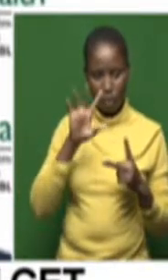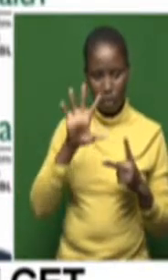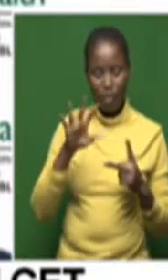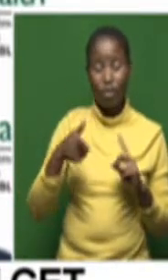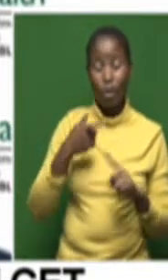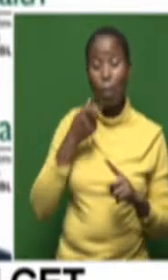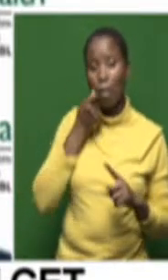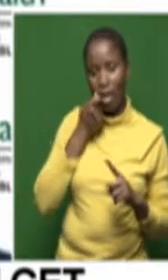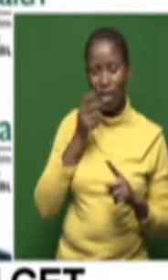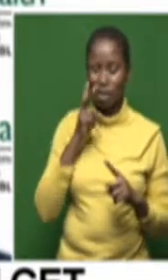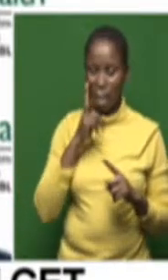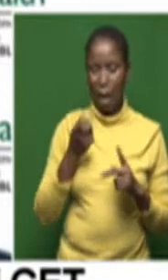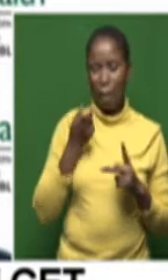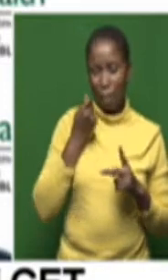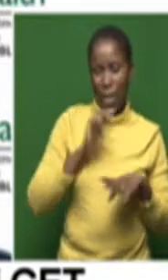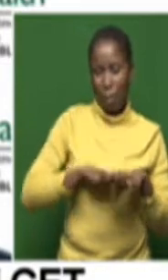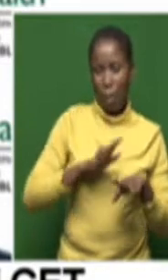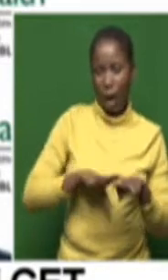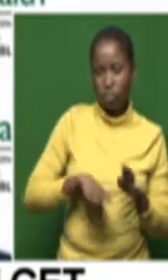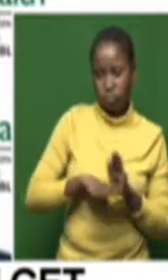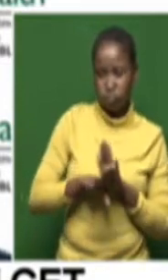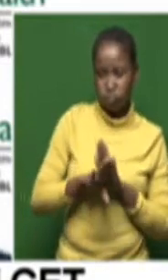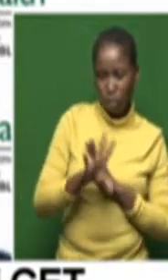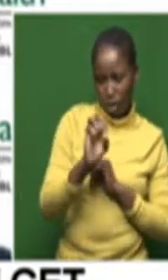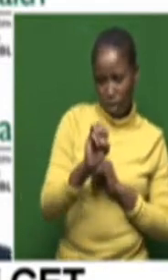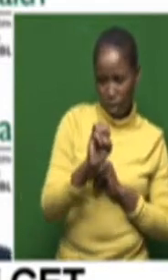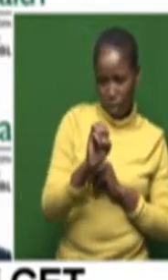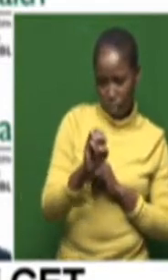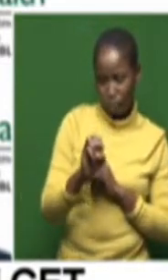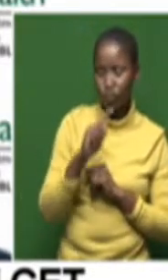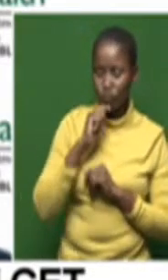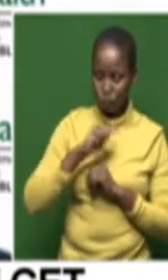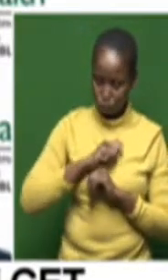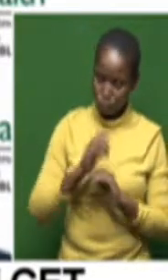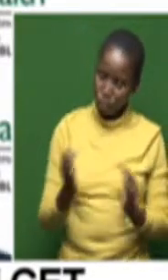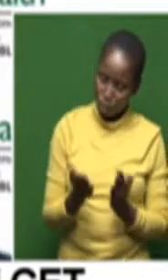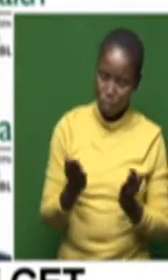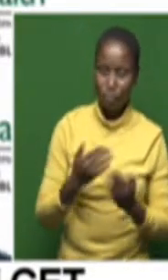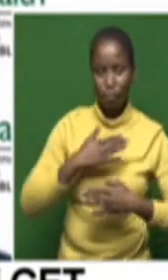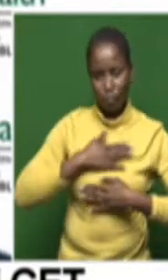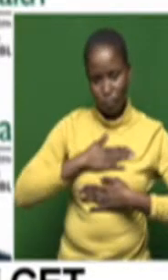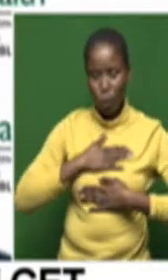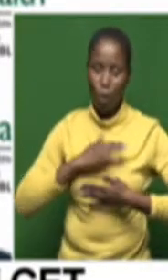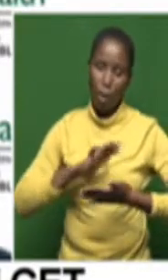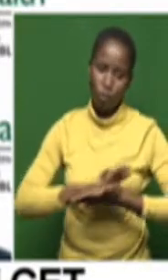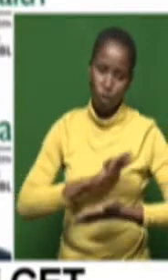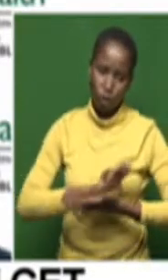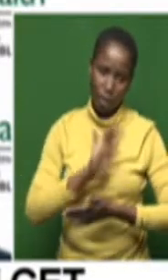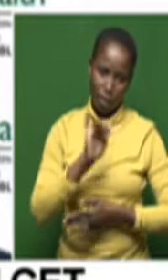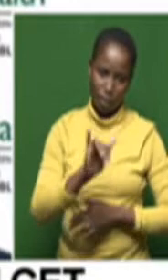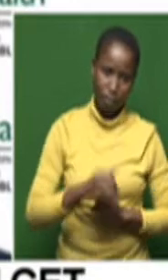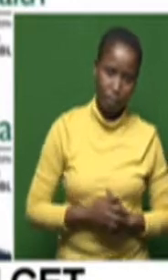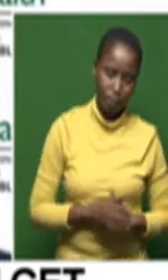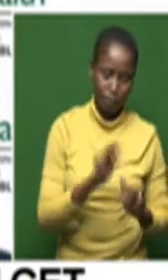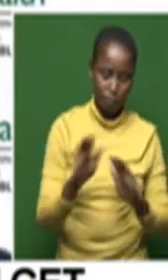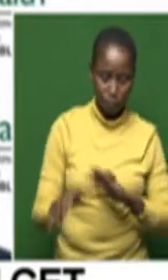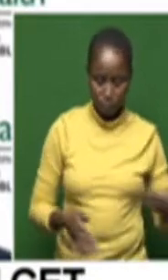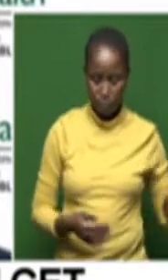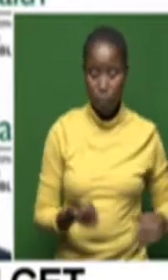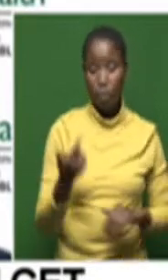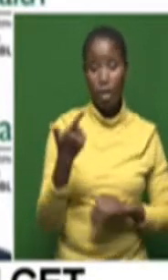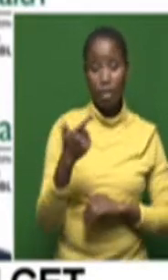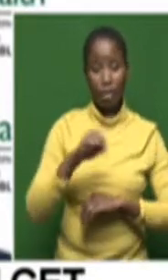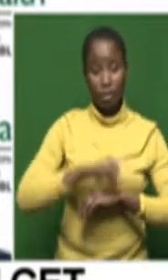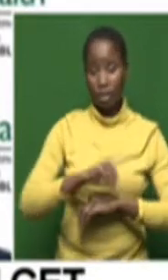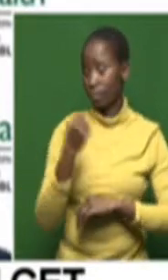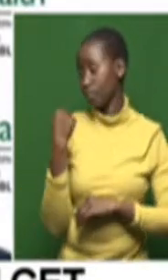So there's an improvement on the male uptake, which we really encourage, and appreciate. The last 7 days have